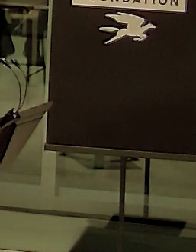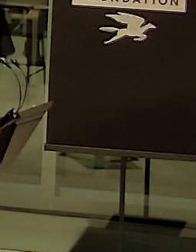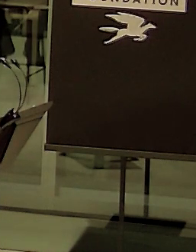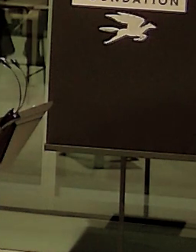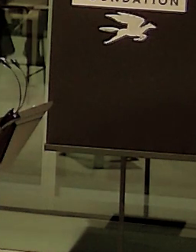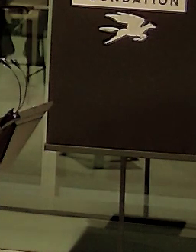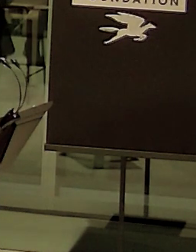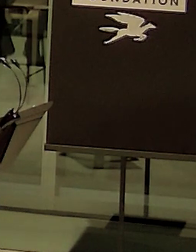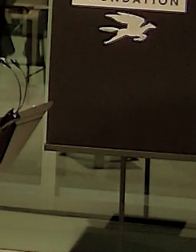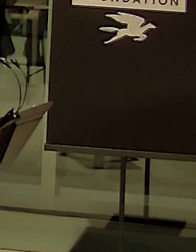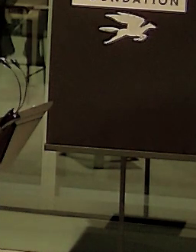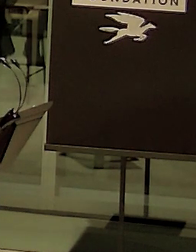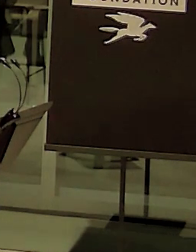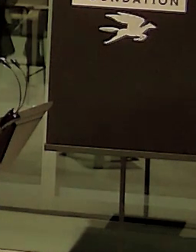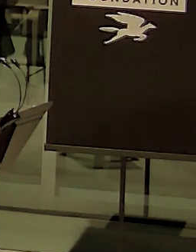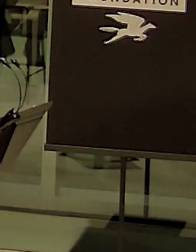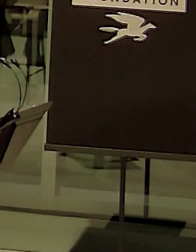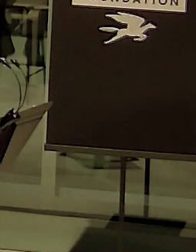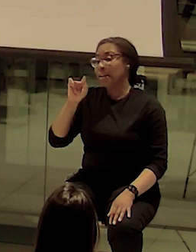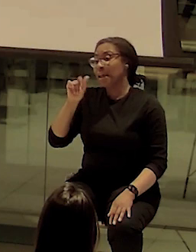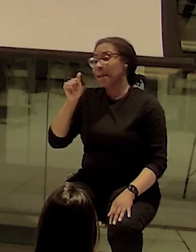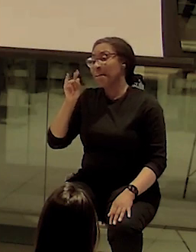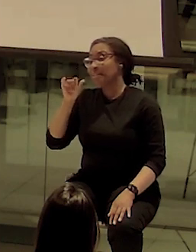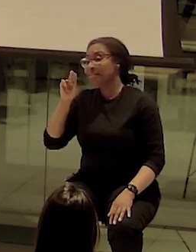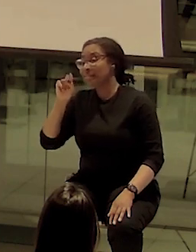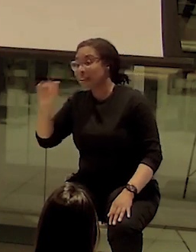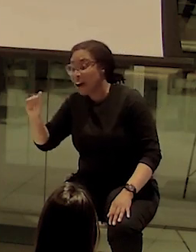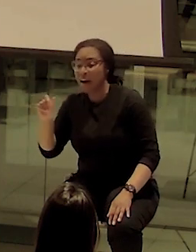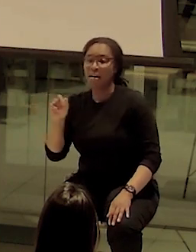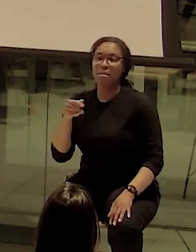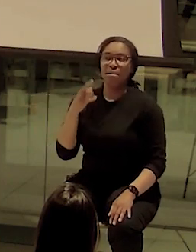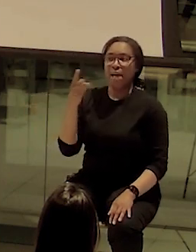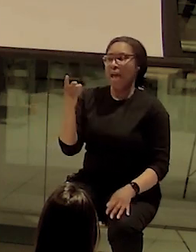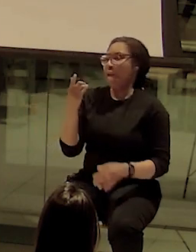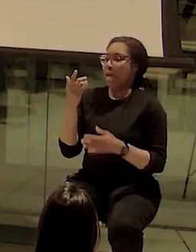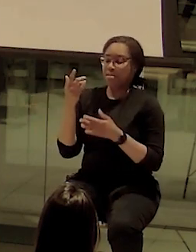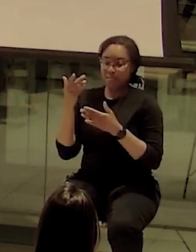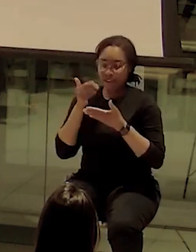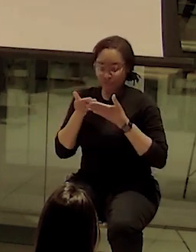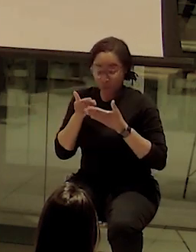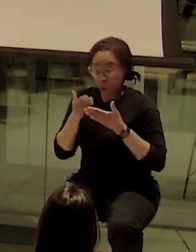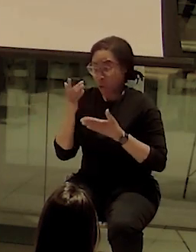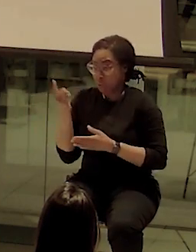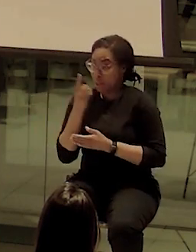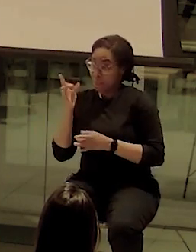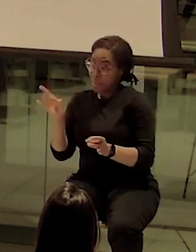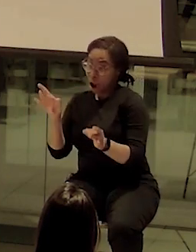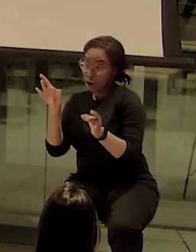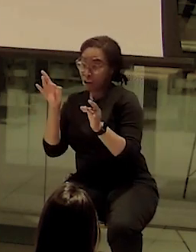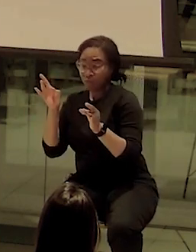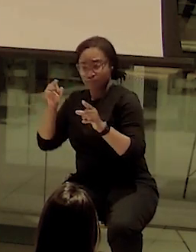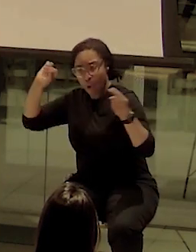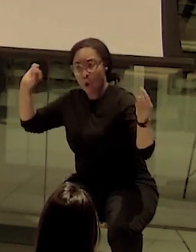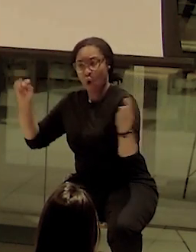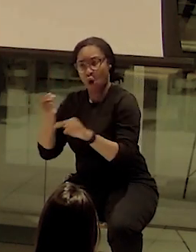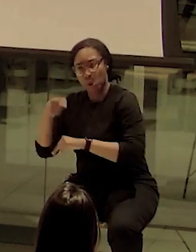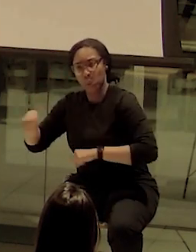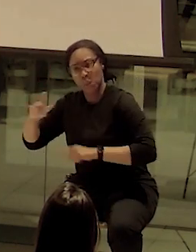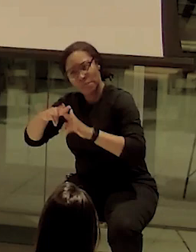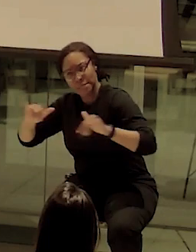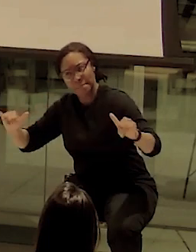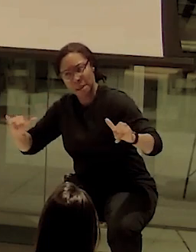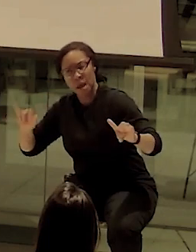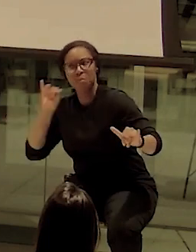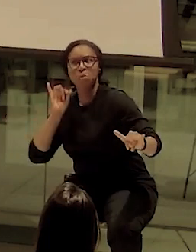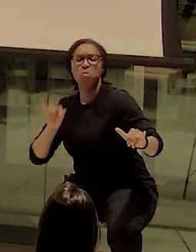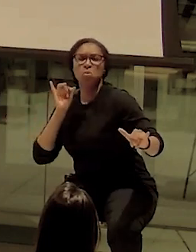maybe Georgia, and then also something that might hurt you, that it's both familiar and painful at the same time. And so